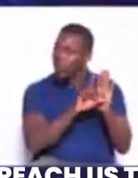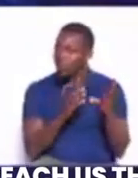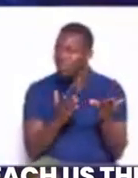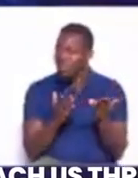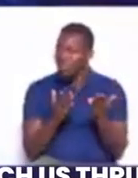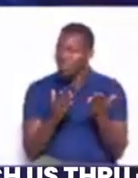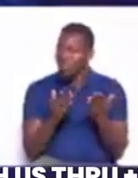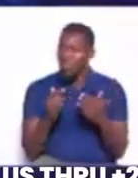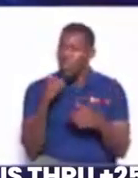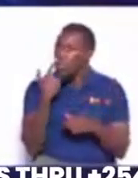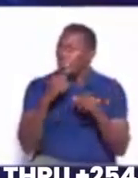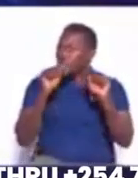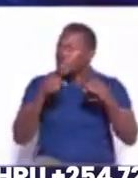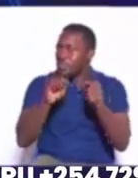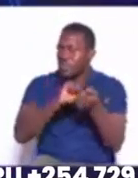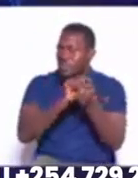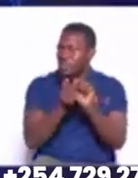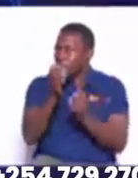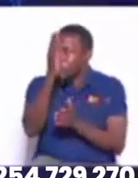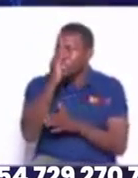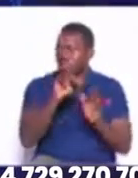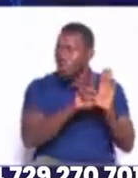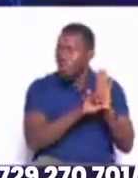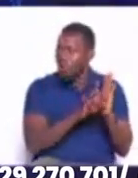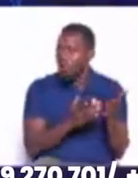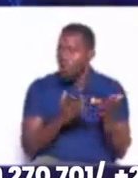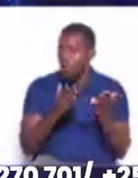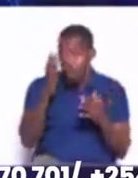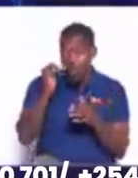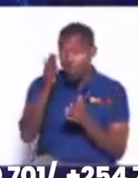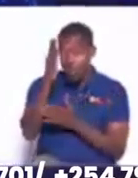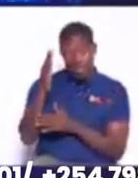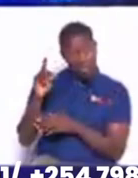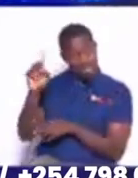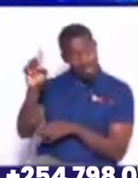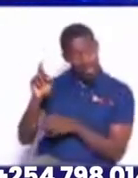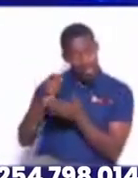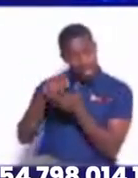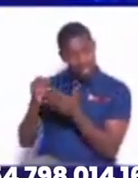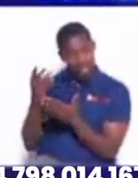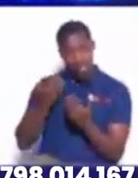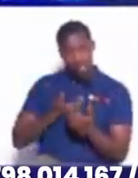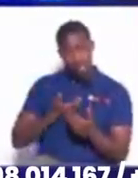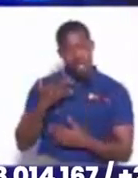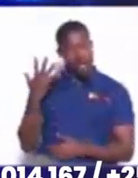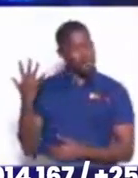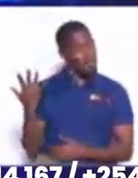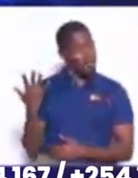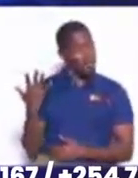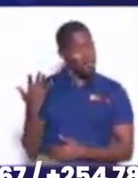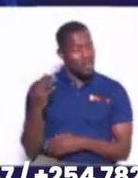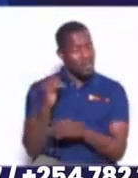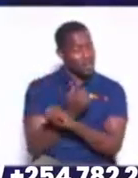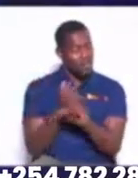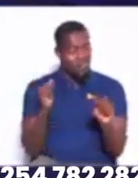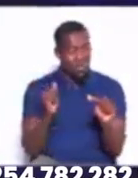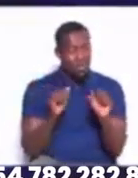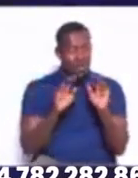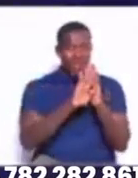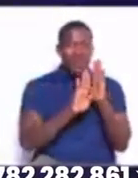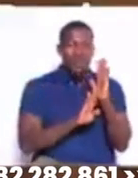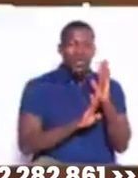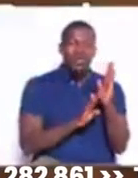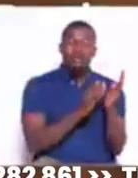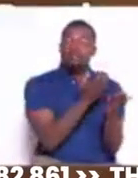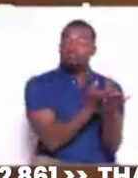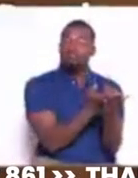being change something that was written with God's own finger on tables of stone? Could they do that? Certainly not. The Bible says that